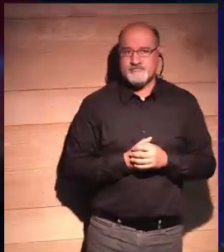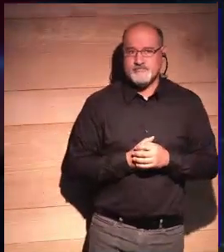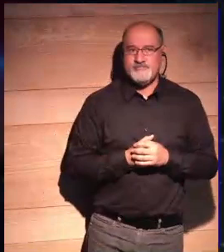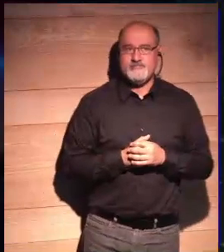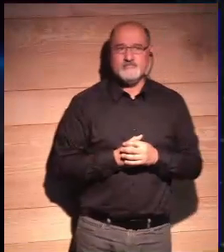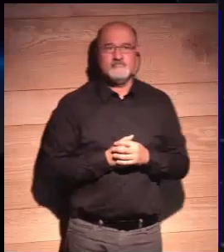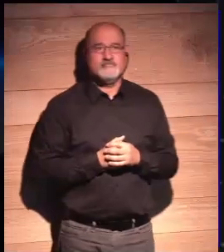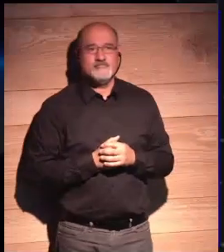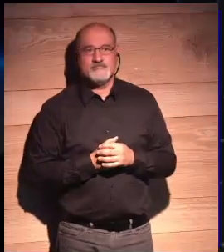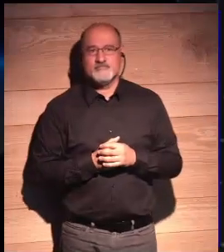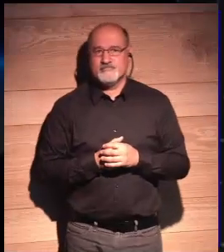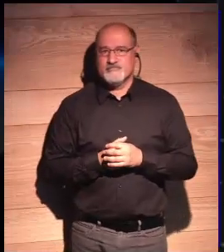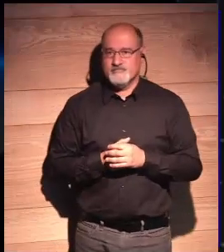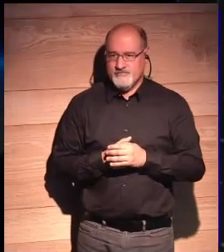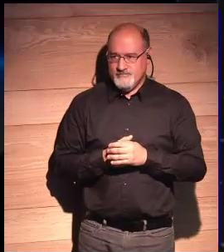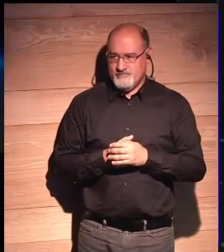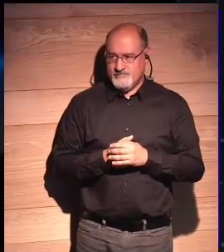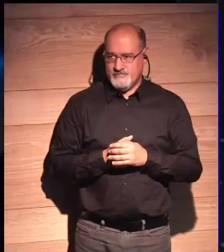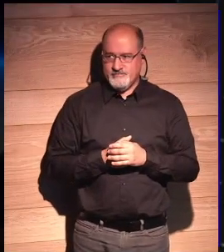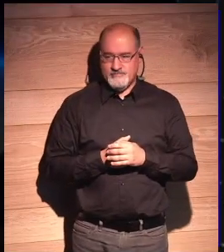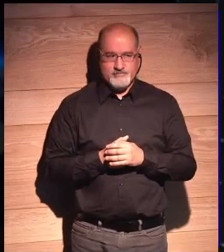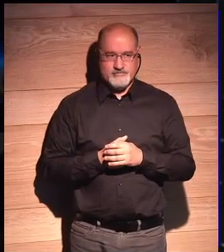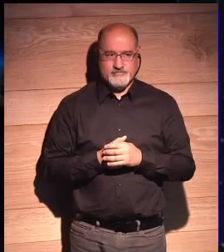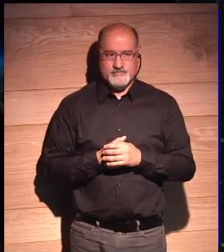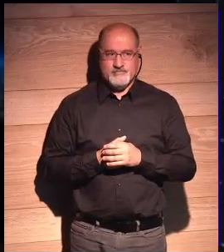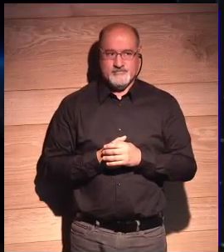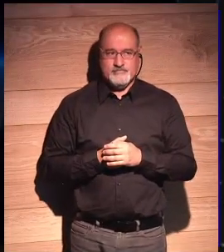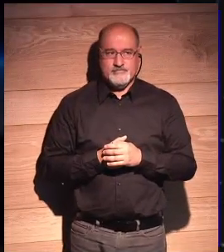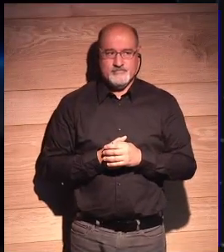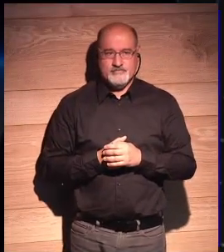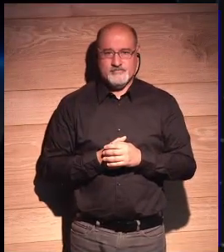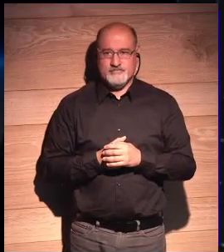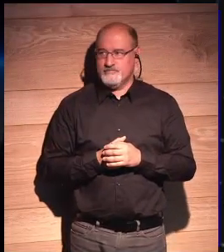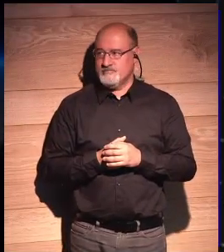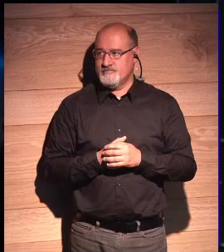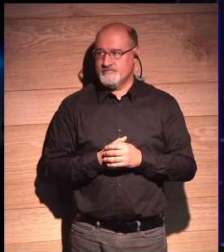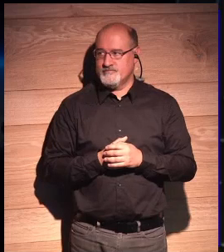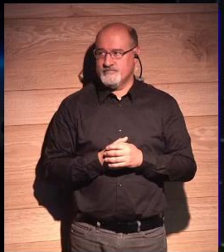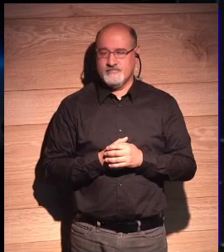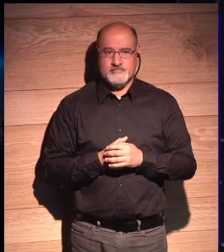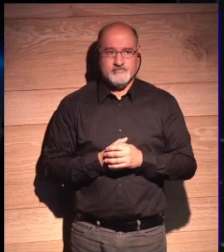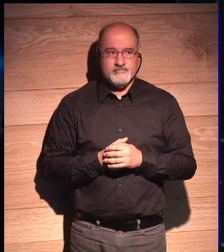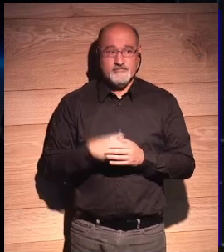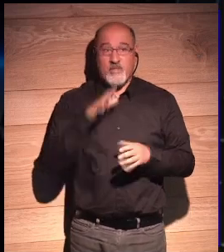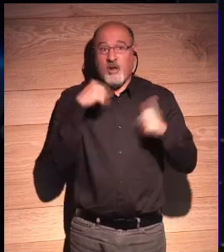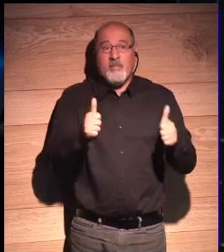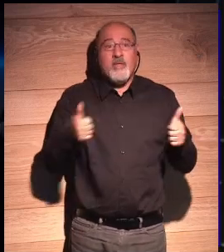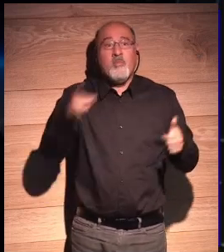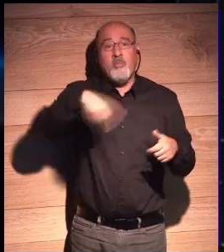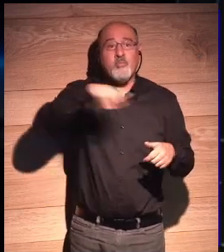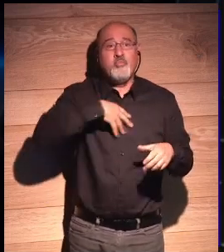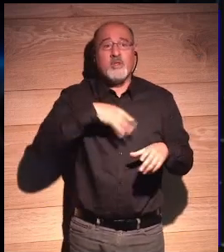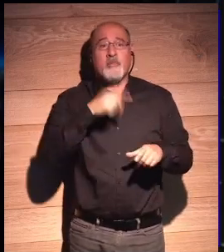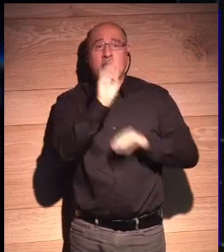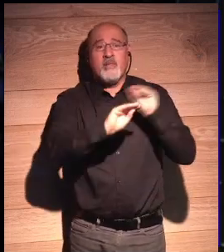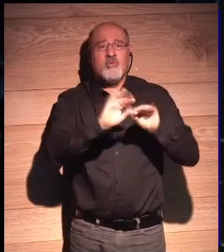so that the audience can ask you questions, all the people who have come here to listen to you and ask you questions. I don't know where we can start. If you